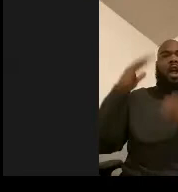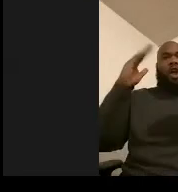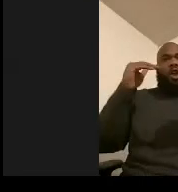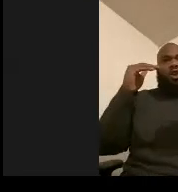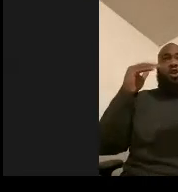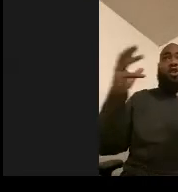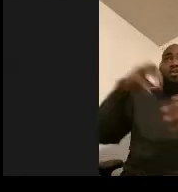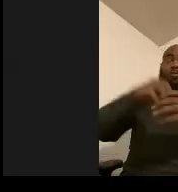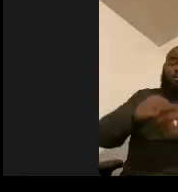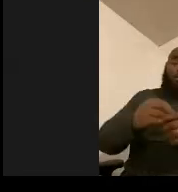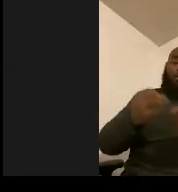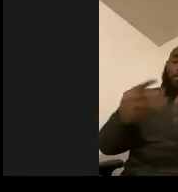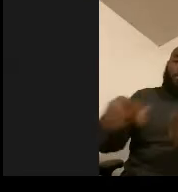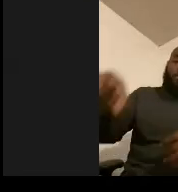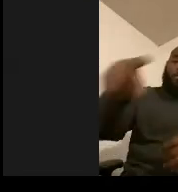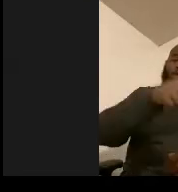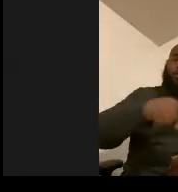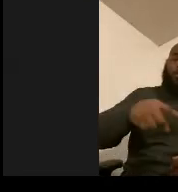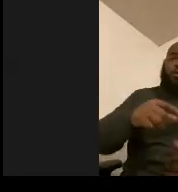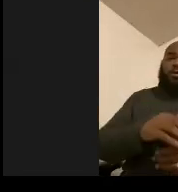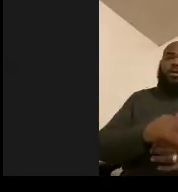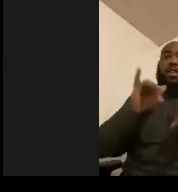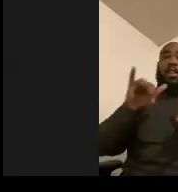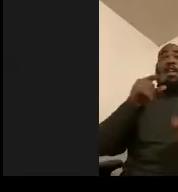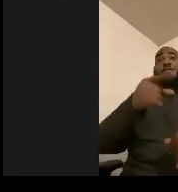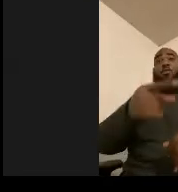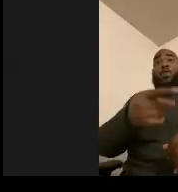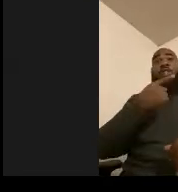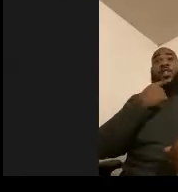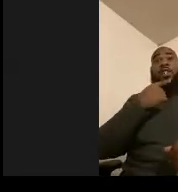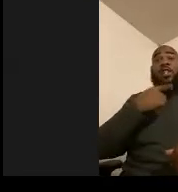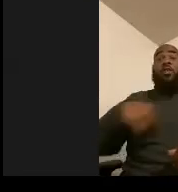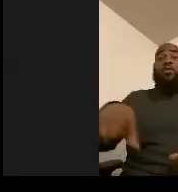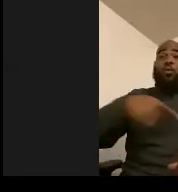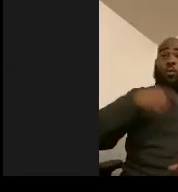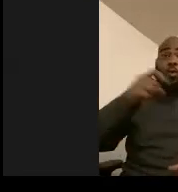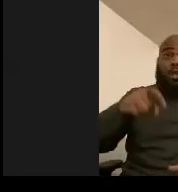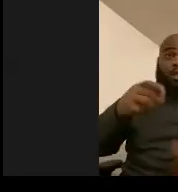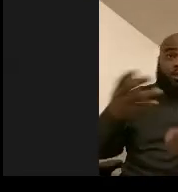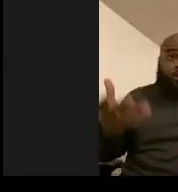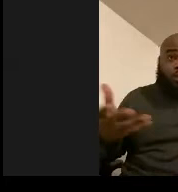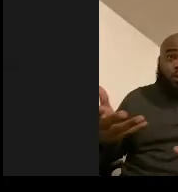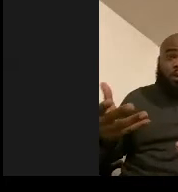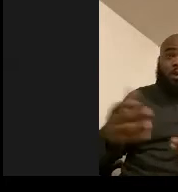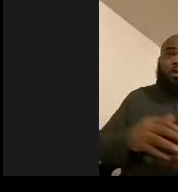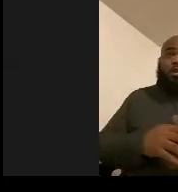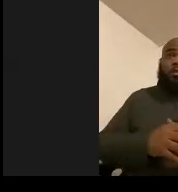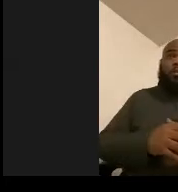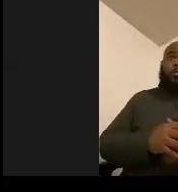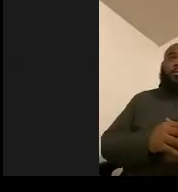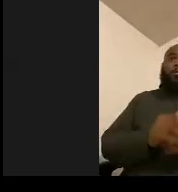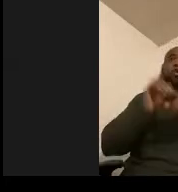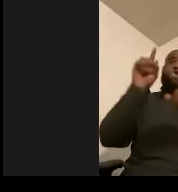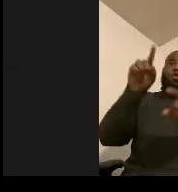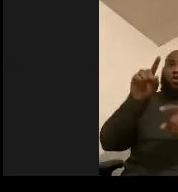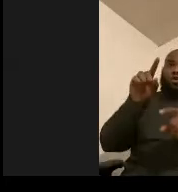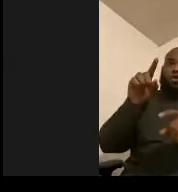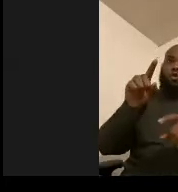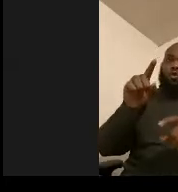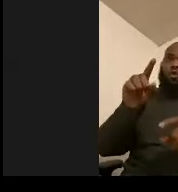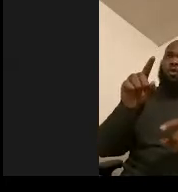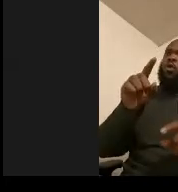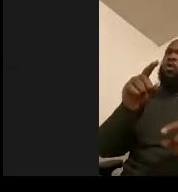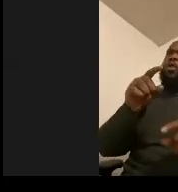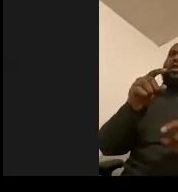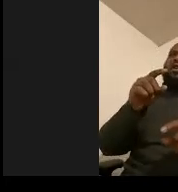you. And that's where he says, we need to go out declaring eternal hostility to